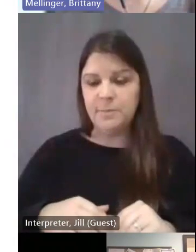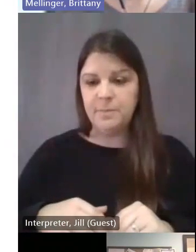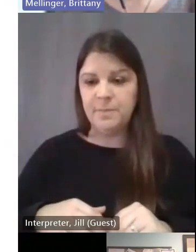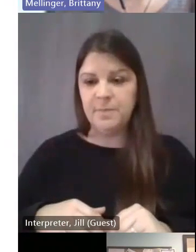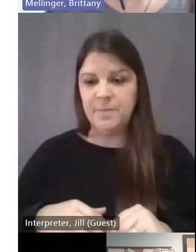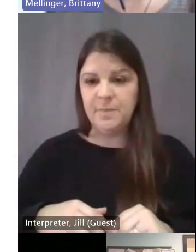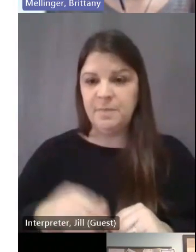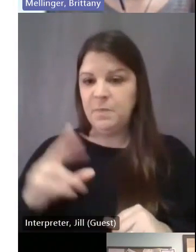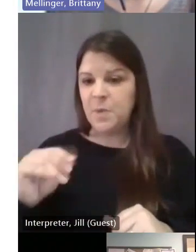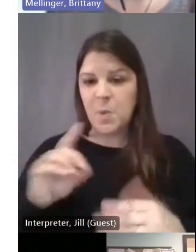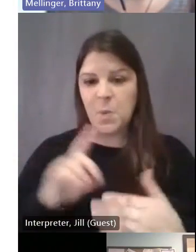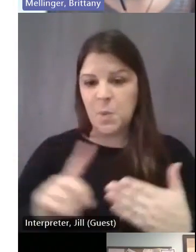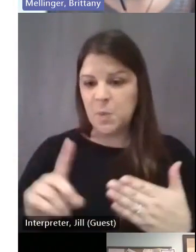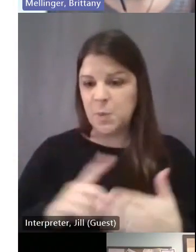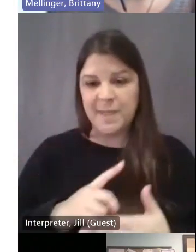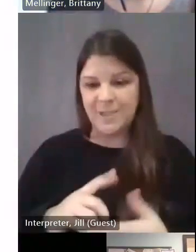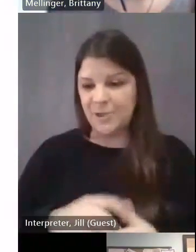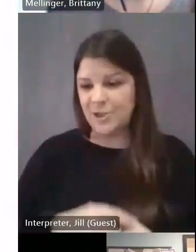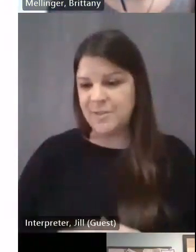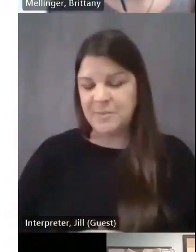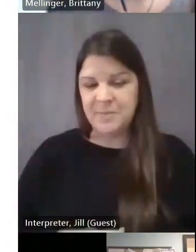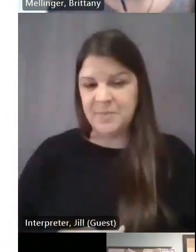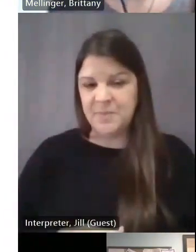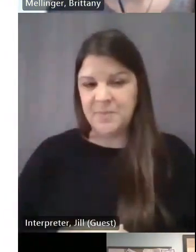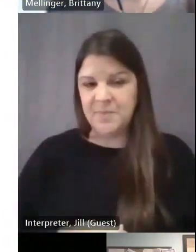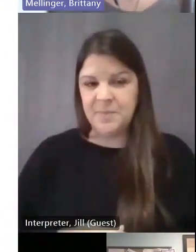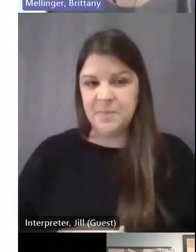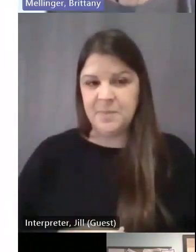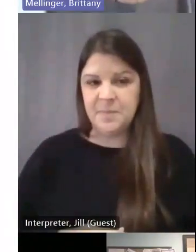have those discriminatory terms and conditions.